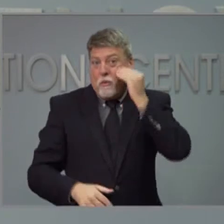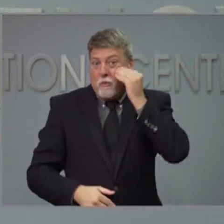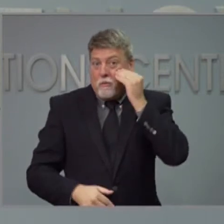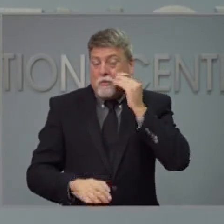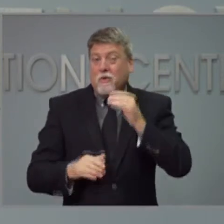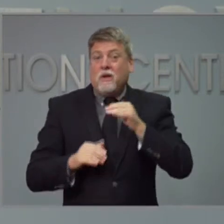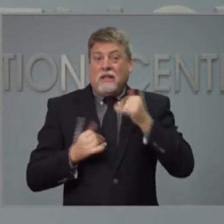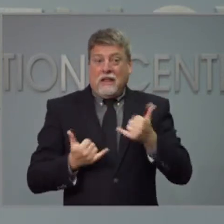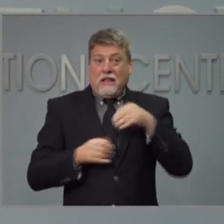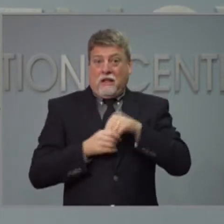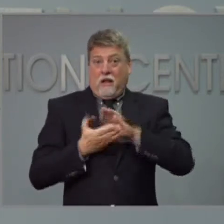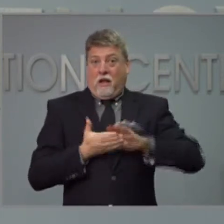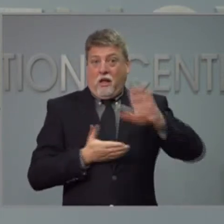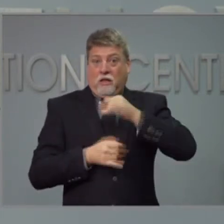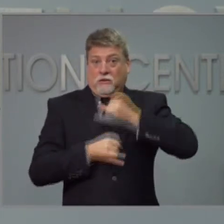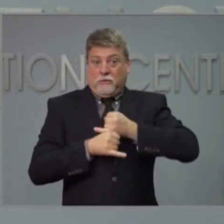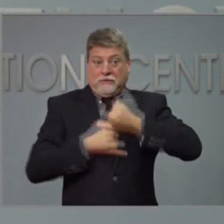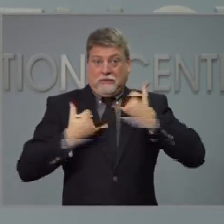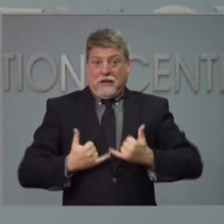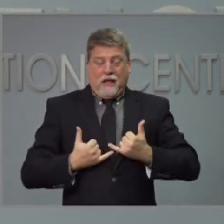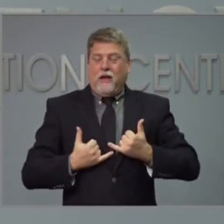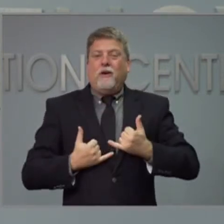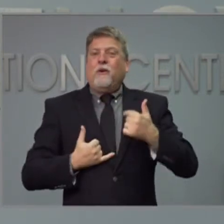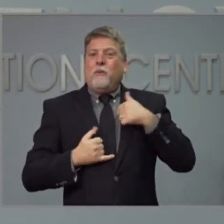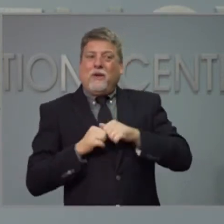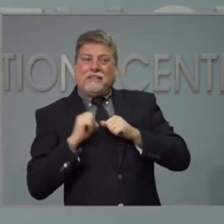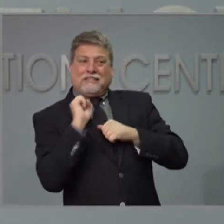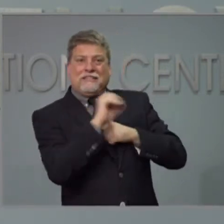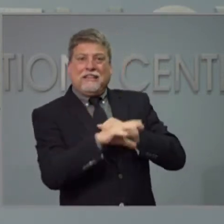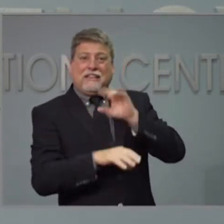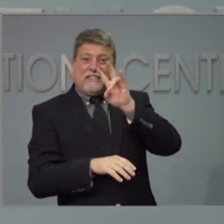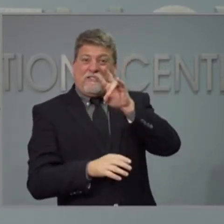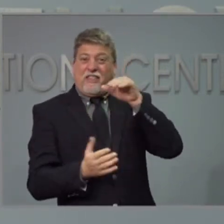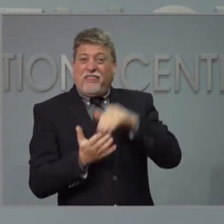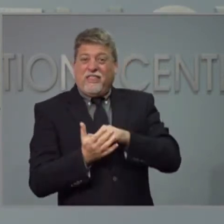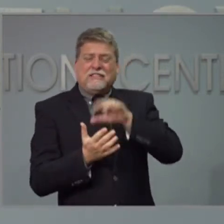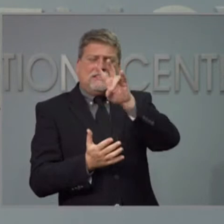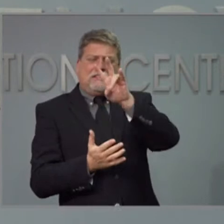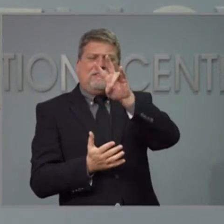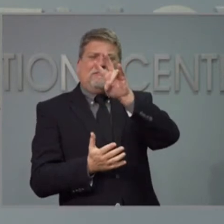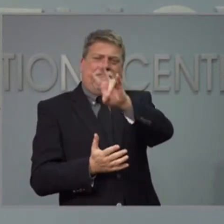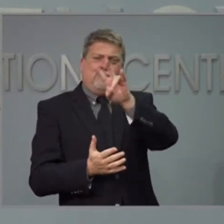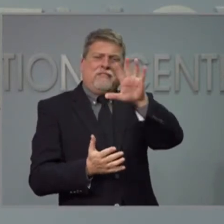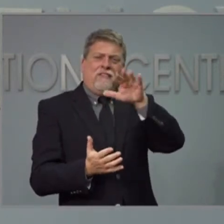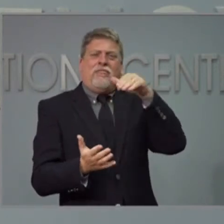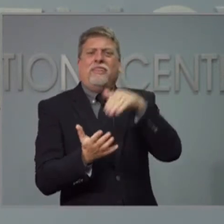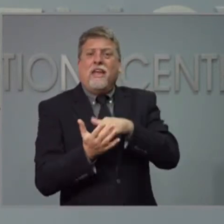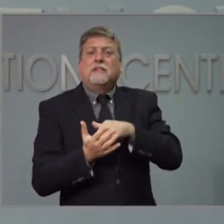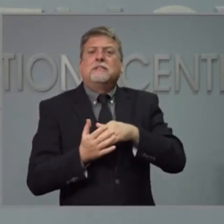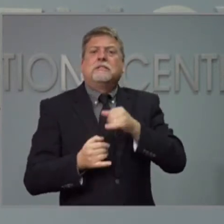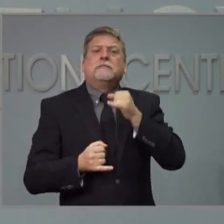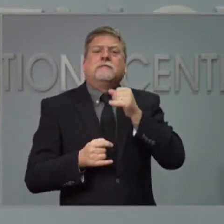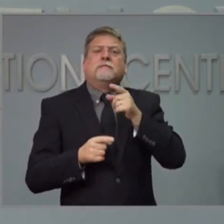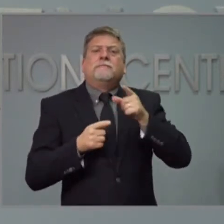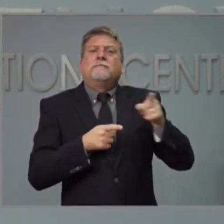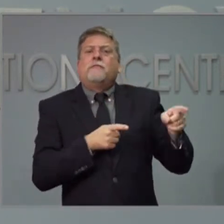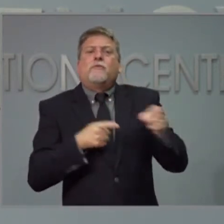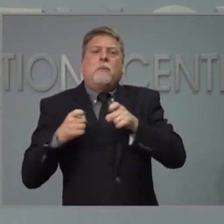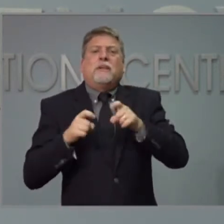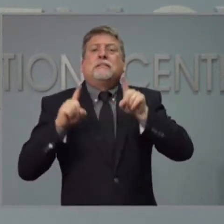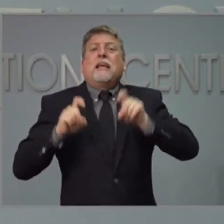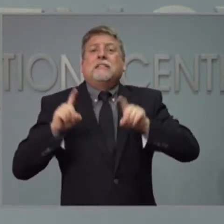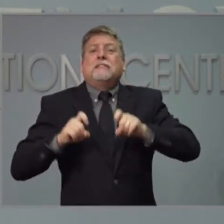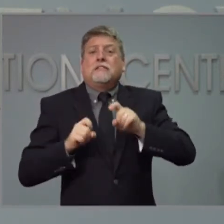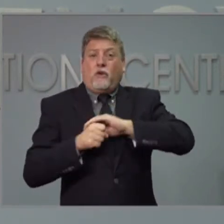go home for holiday break. We're sending close to 75,000 rapid antigen tests to public and